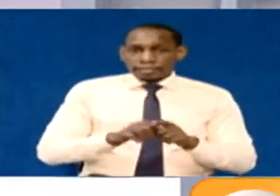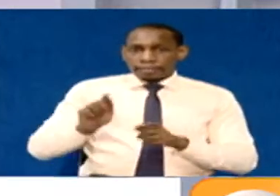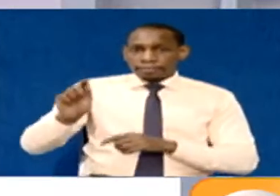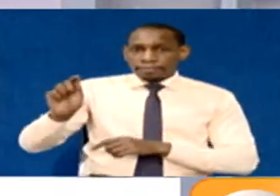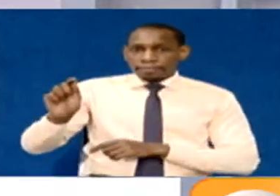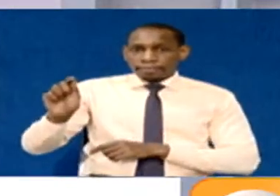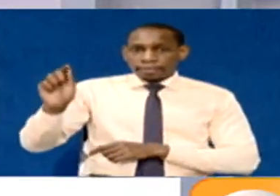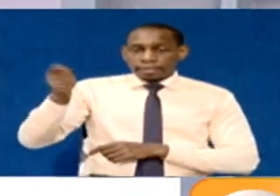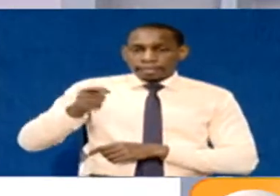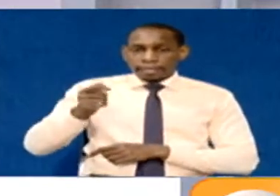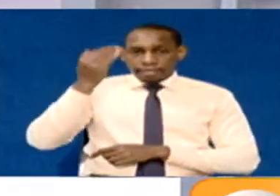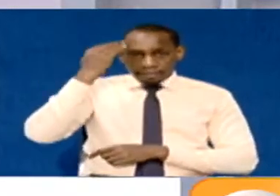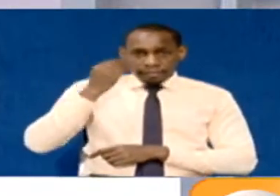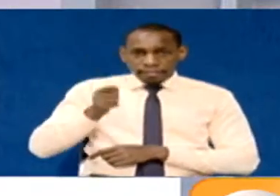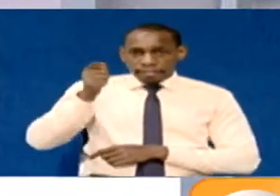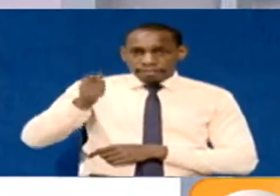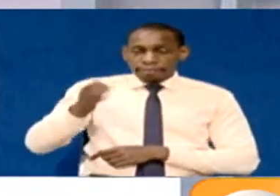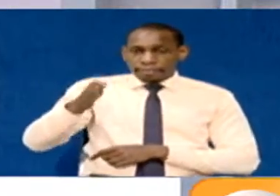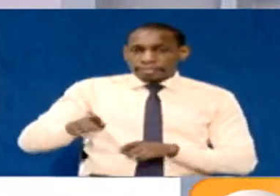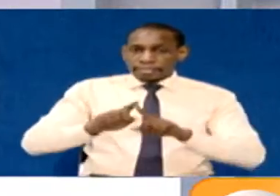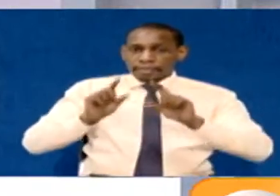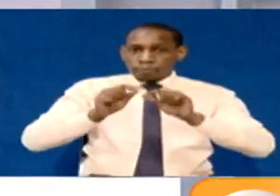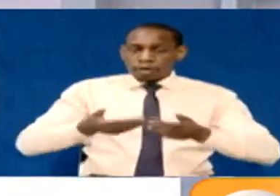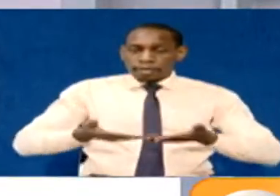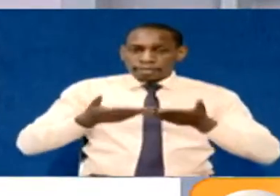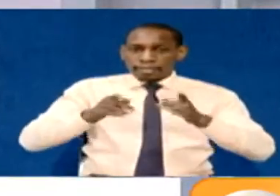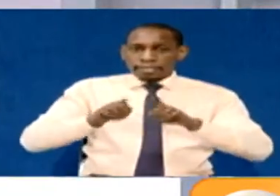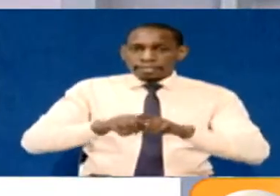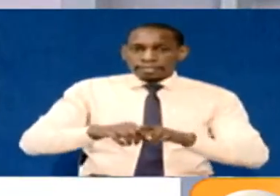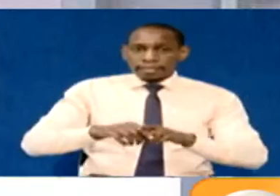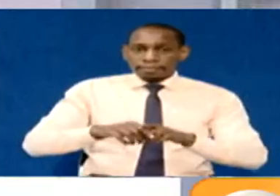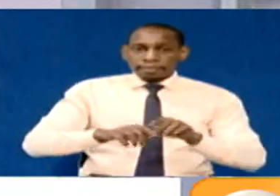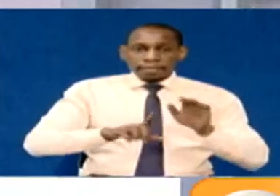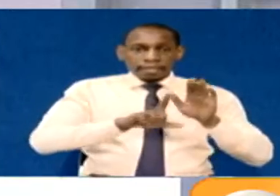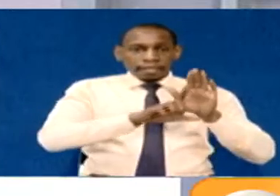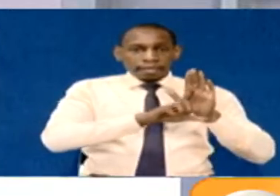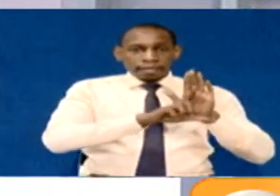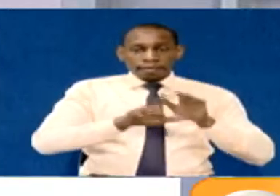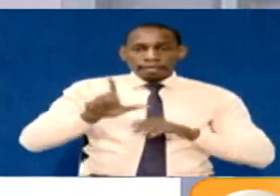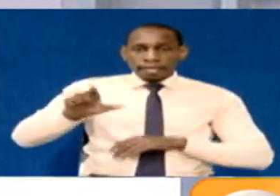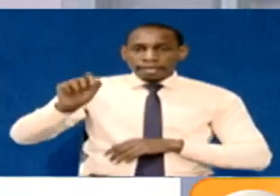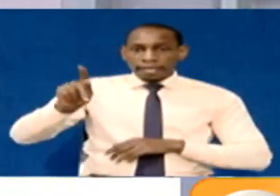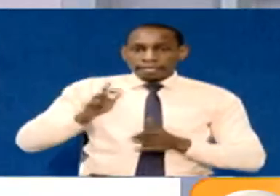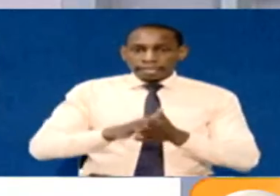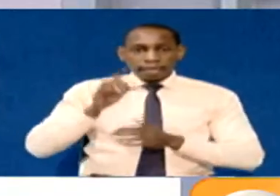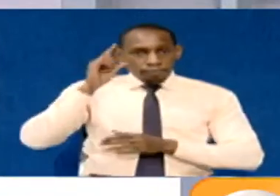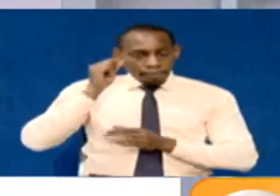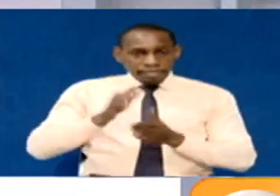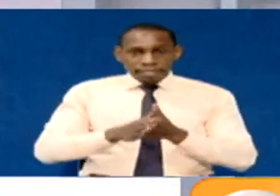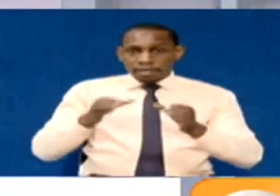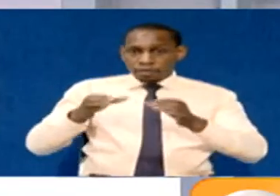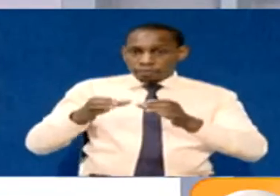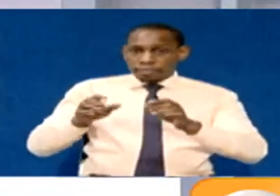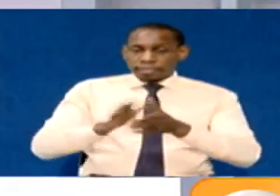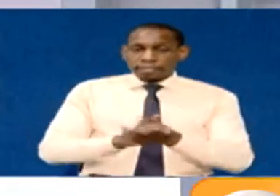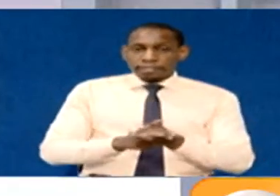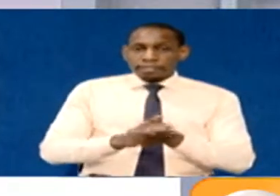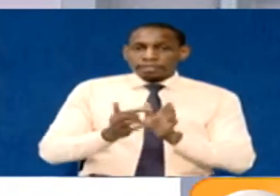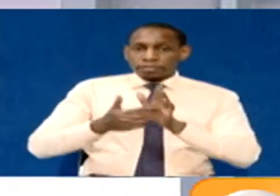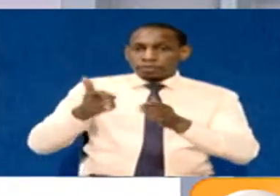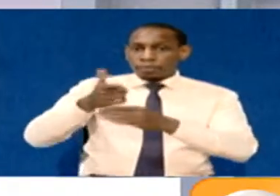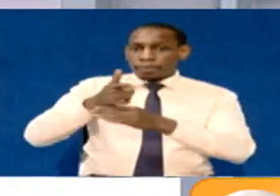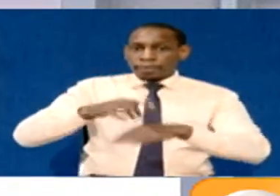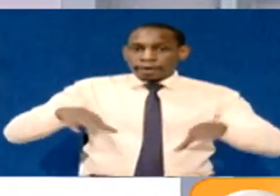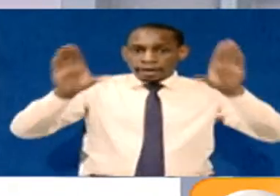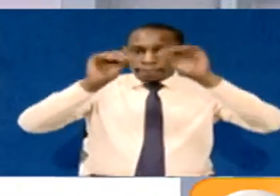against this. We heard from the Law Society of Kenya, including the Mombasa chapter. But then where do we go from here? I know we've got 2 minutes. Can we quickly play the soundbite by